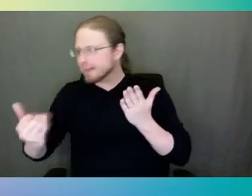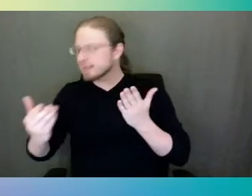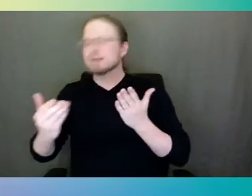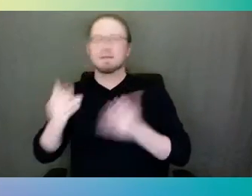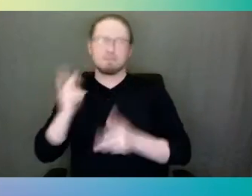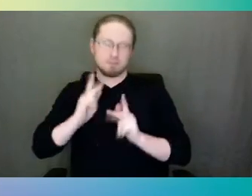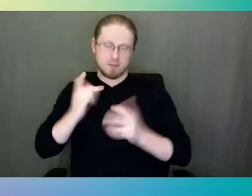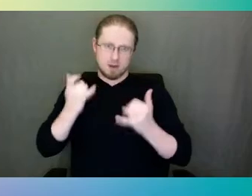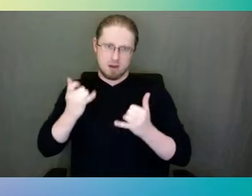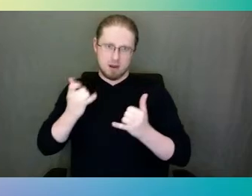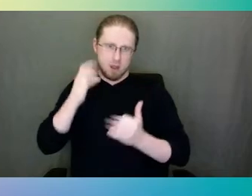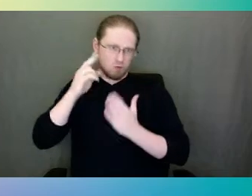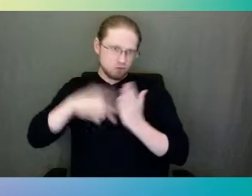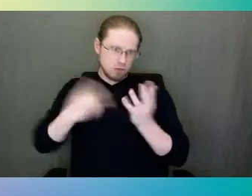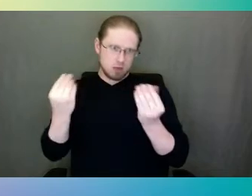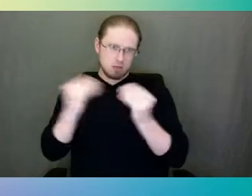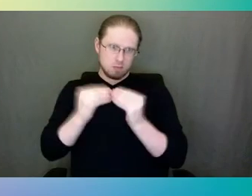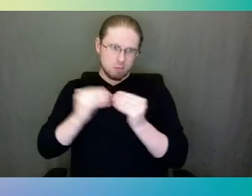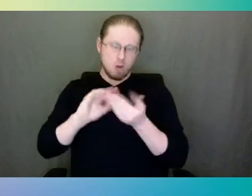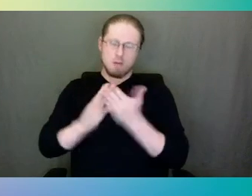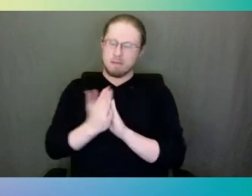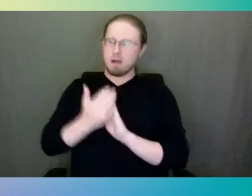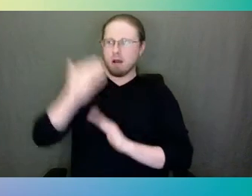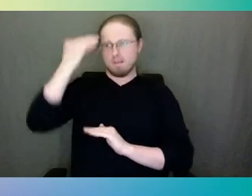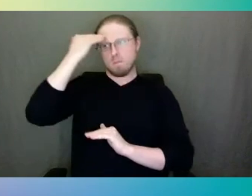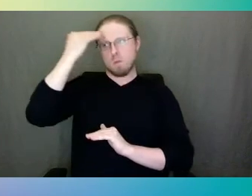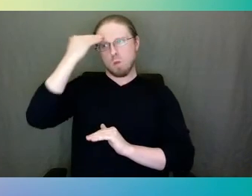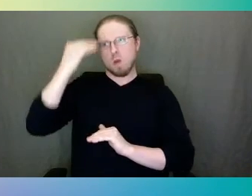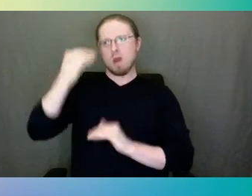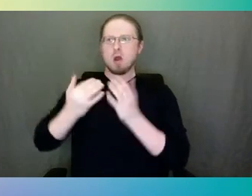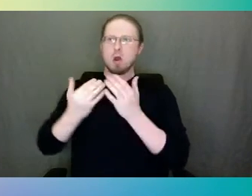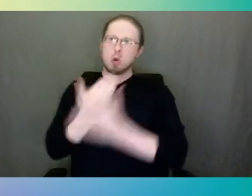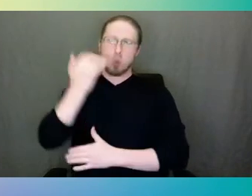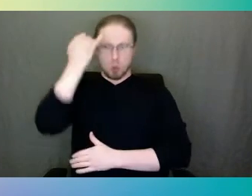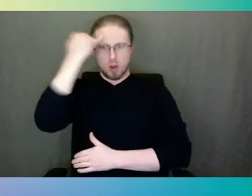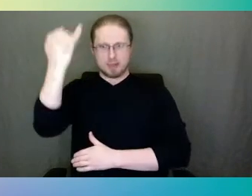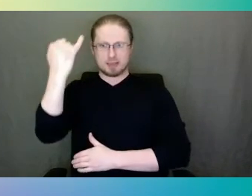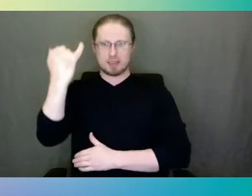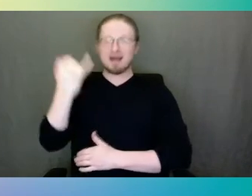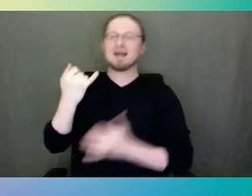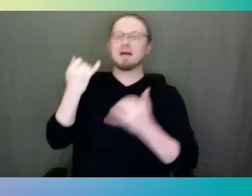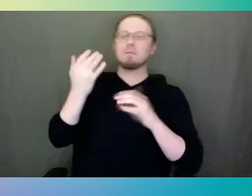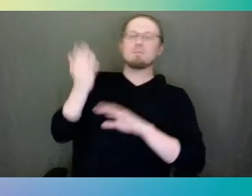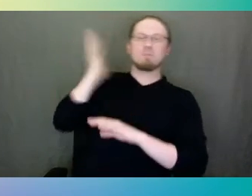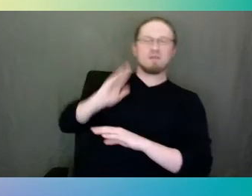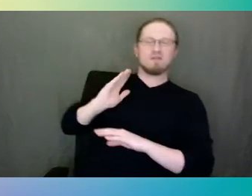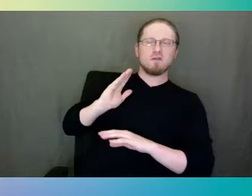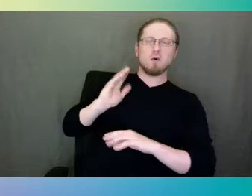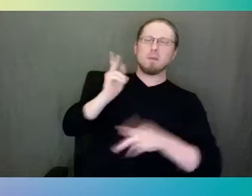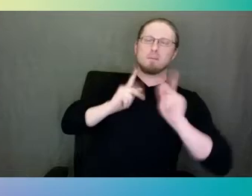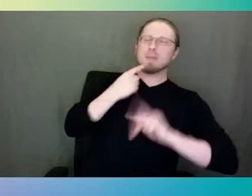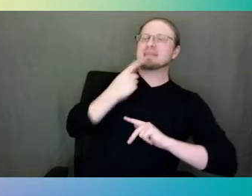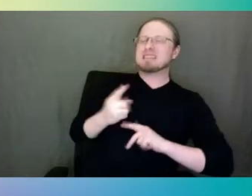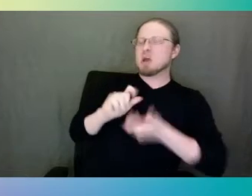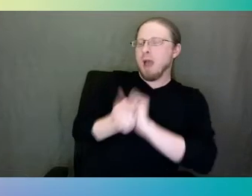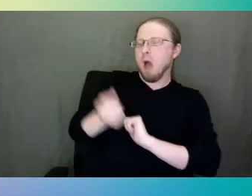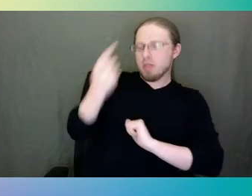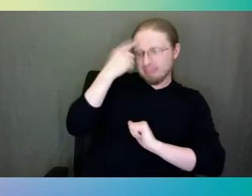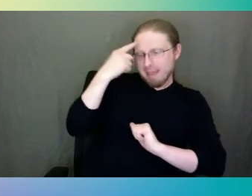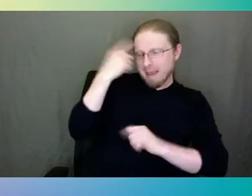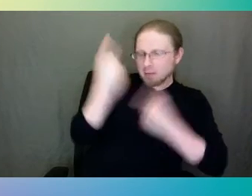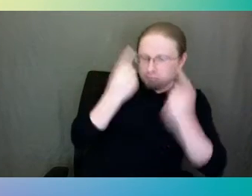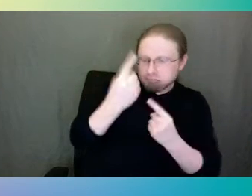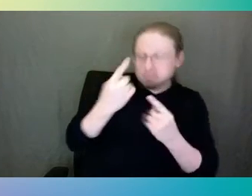of other ideas. Ideas are exchanging. You're not told what to think anymore. People are starting to think a little bit differently.